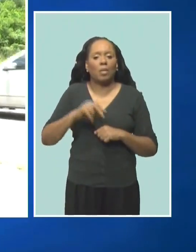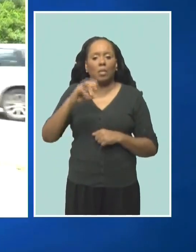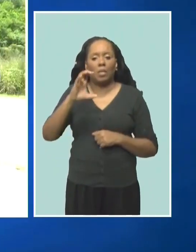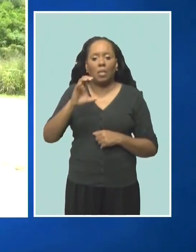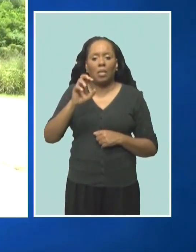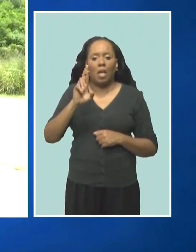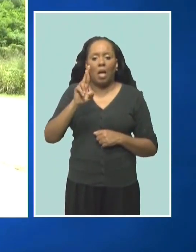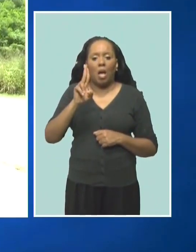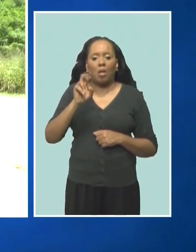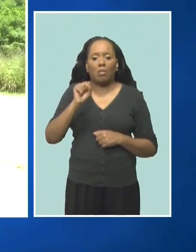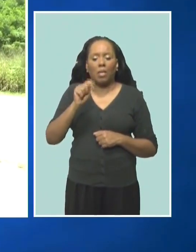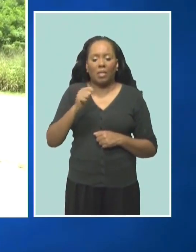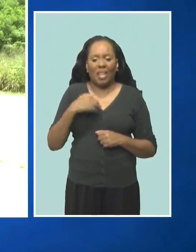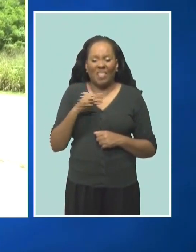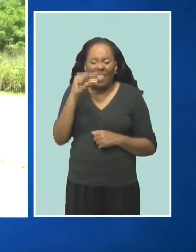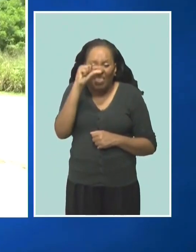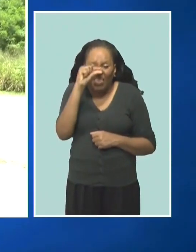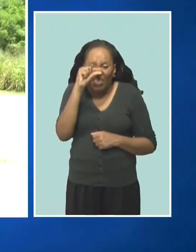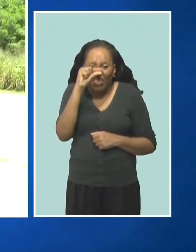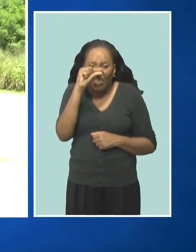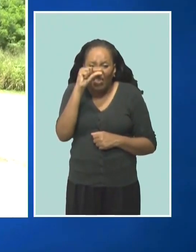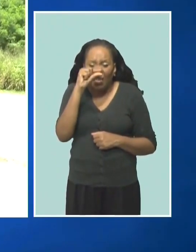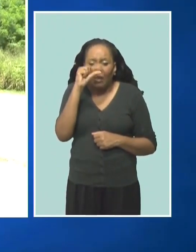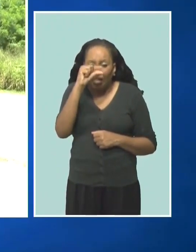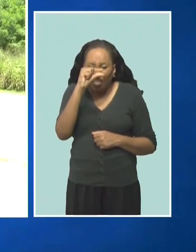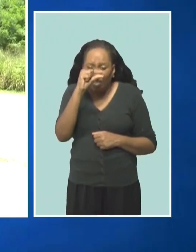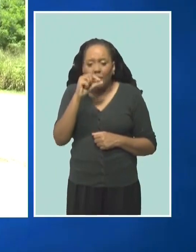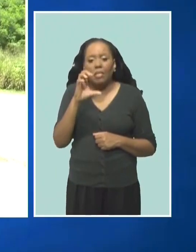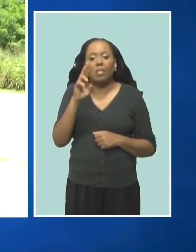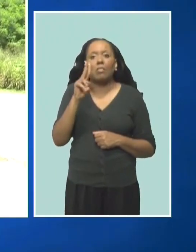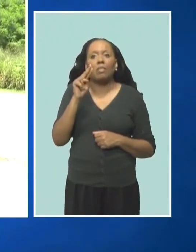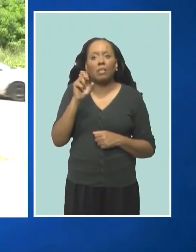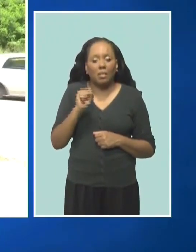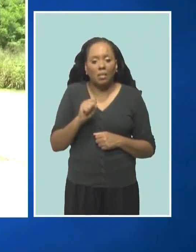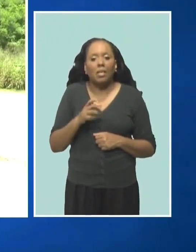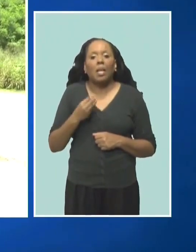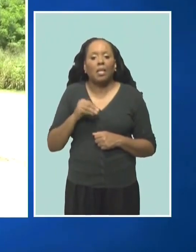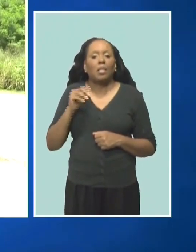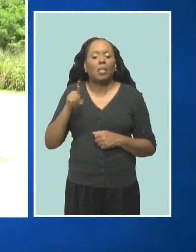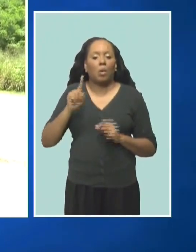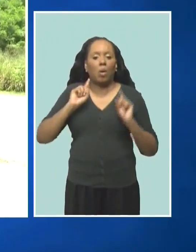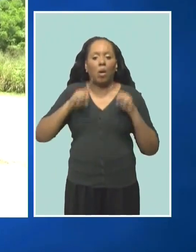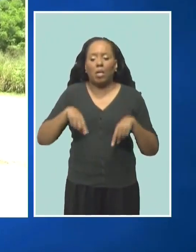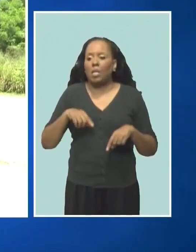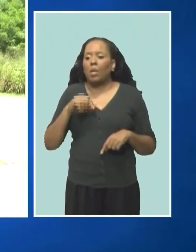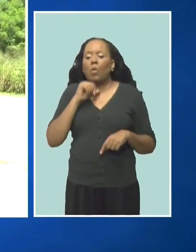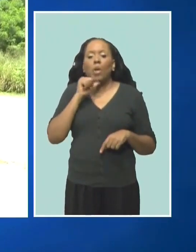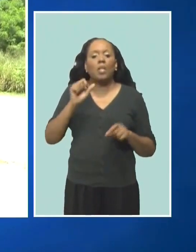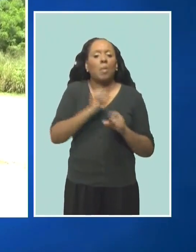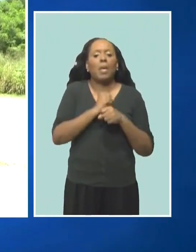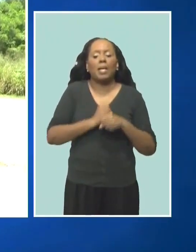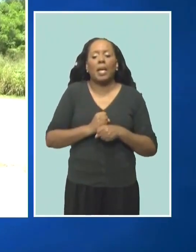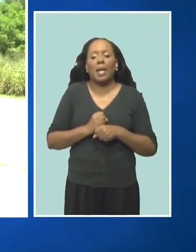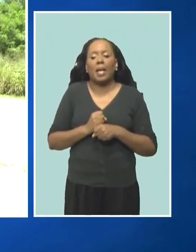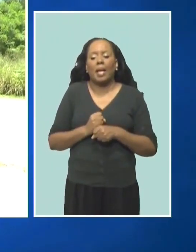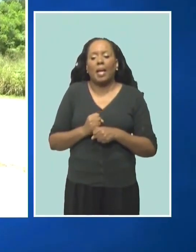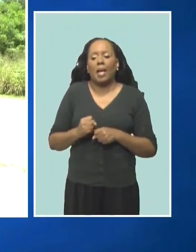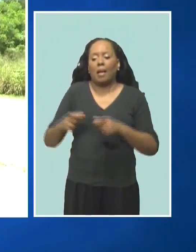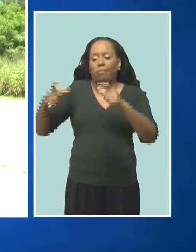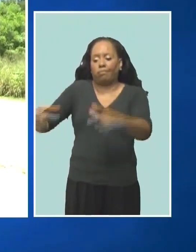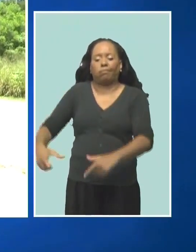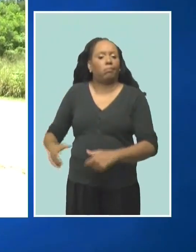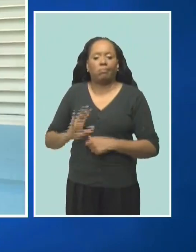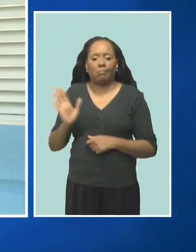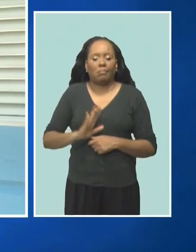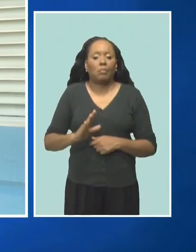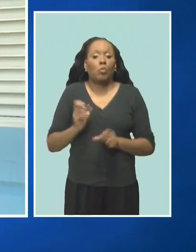very thin or customizable crust, and we also do it to order. So it's not made and put down, it's actually made fresh to